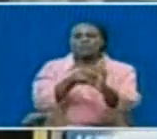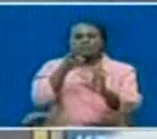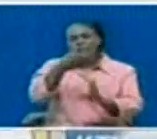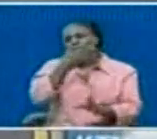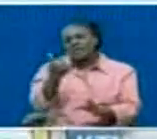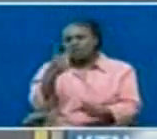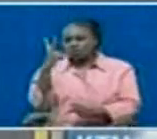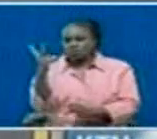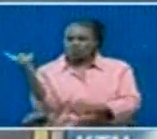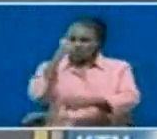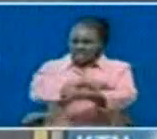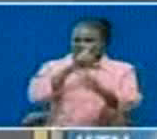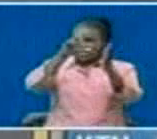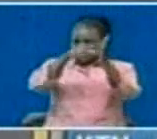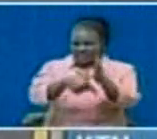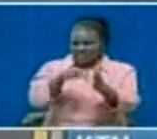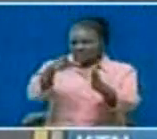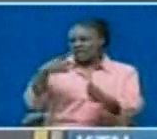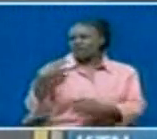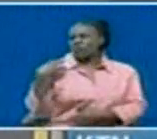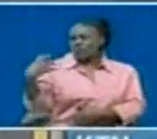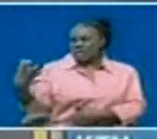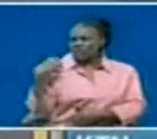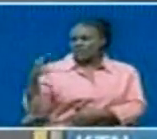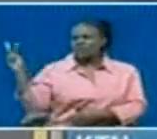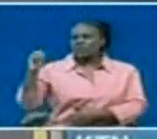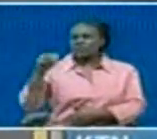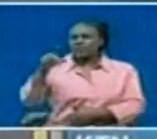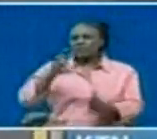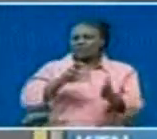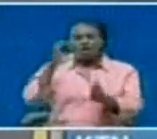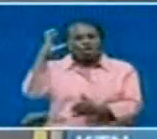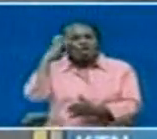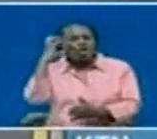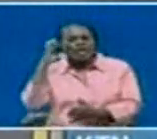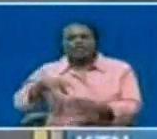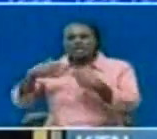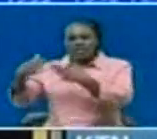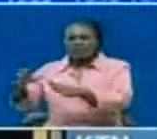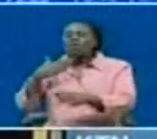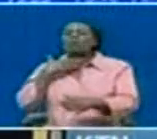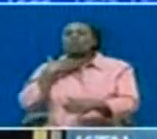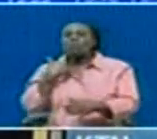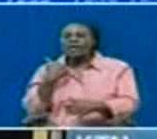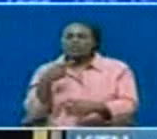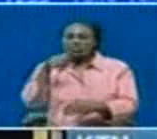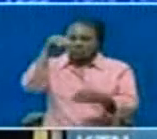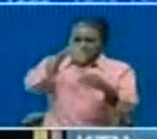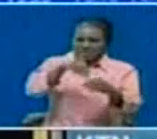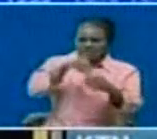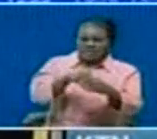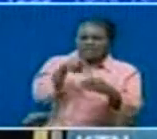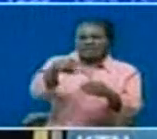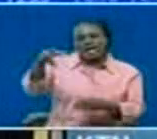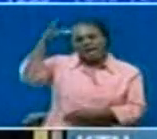the bet. 2 days later, though, he was a millionaire. He dropped out of college because of lack of school fees and wants to invest a bit of that money with